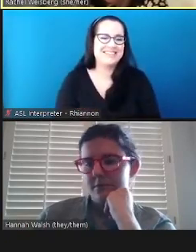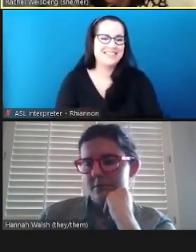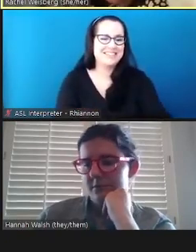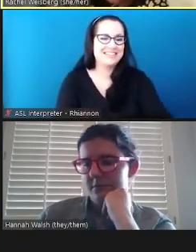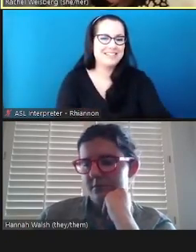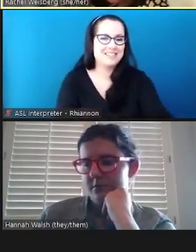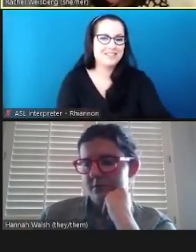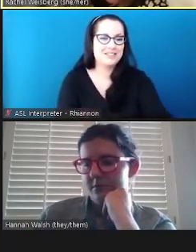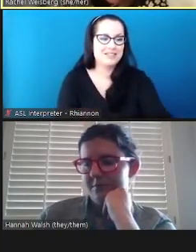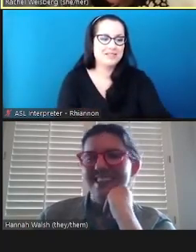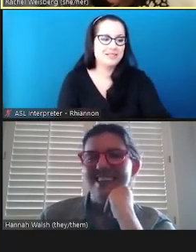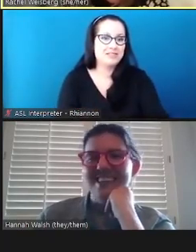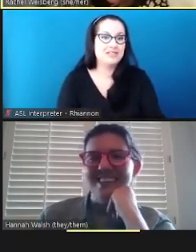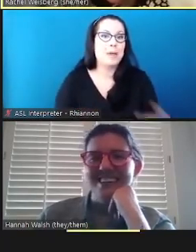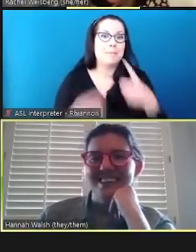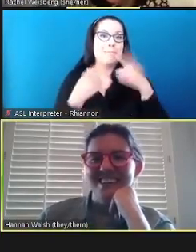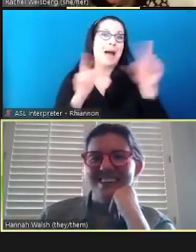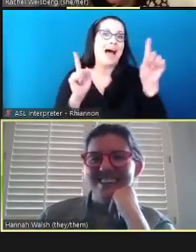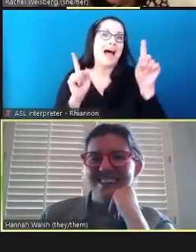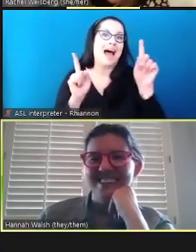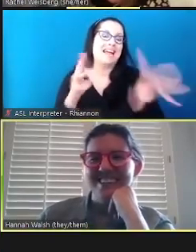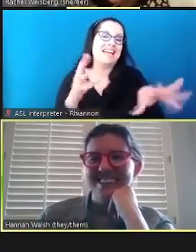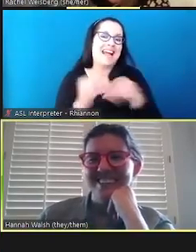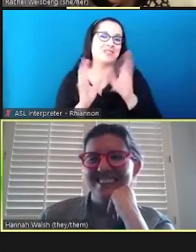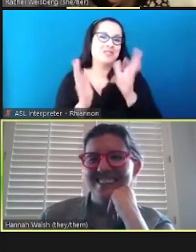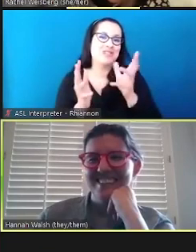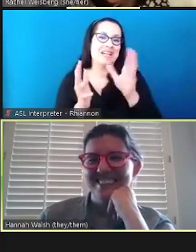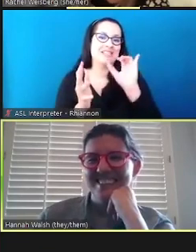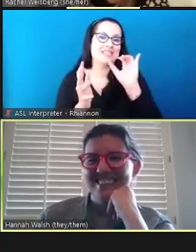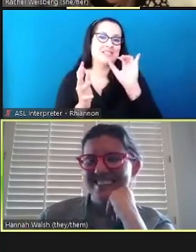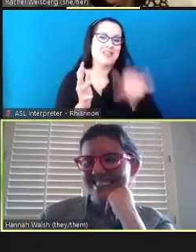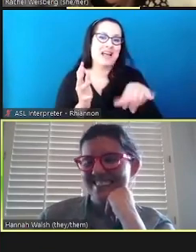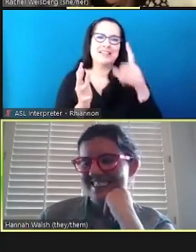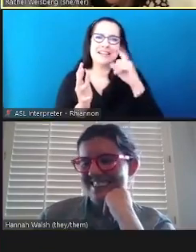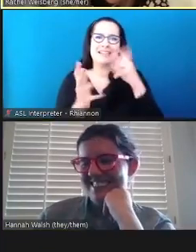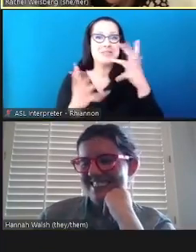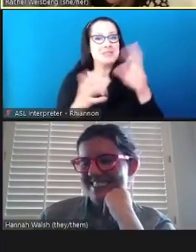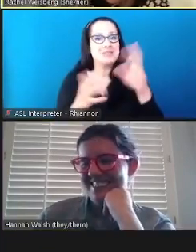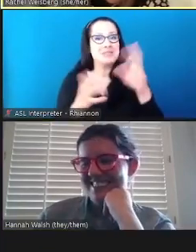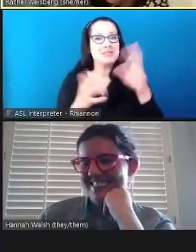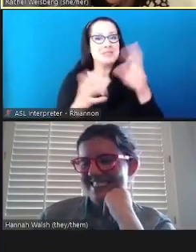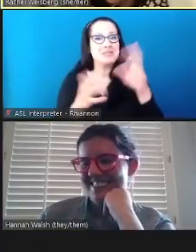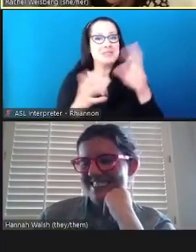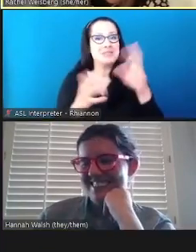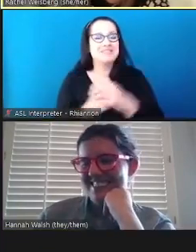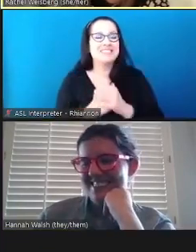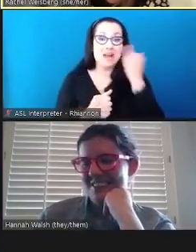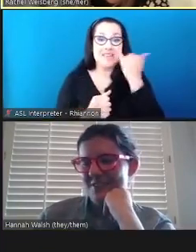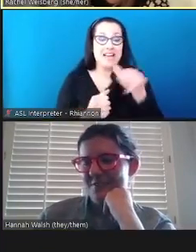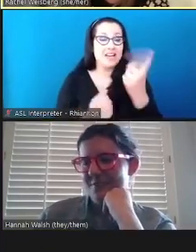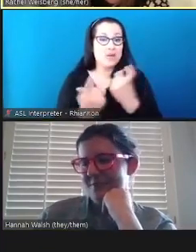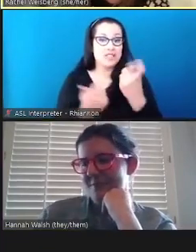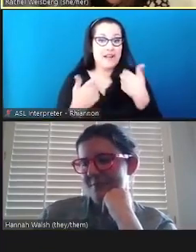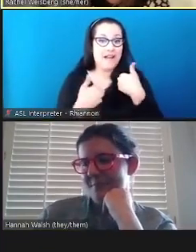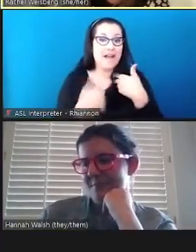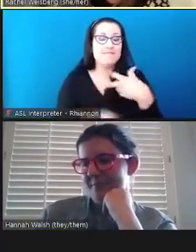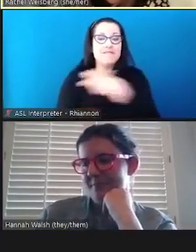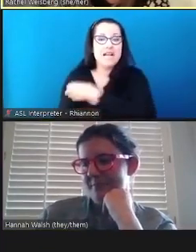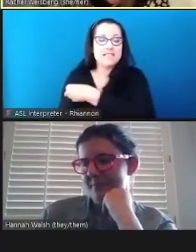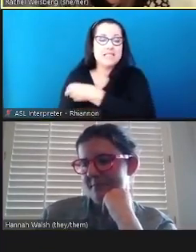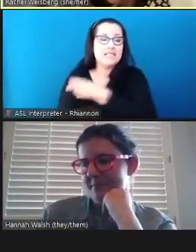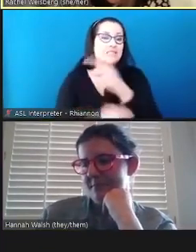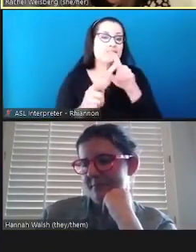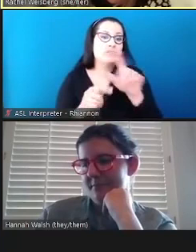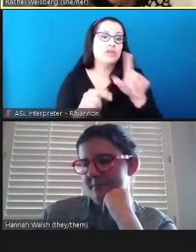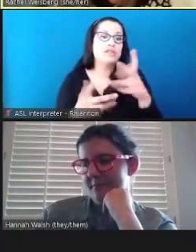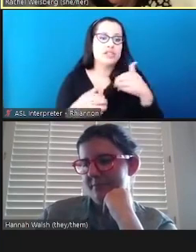Oh, we did it. It's in the chat. So actually, that's all I think we need to do. So if you do have any questions vaccine